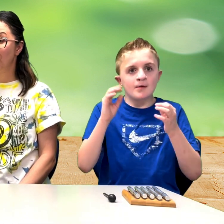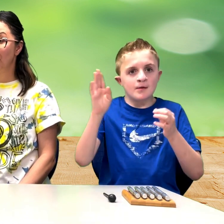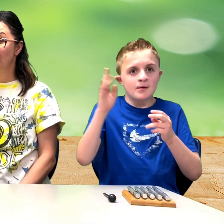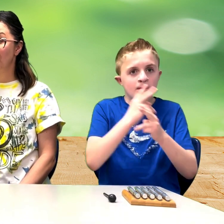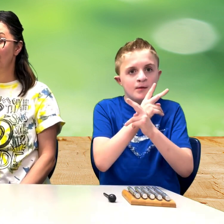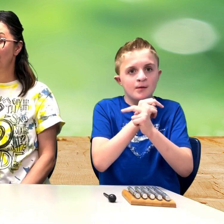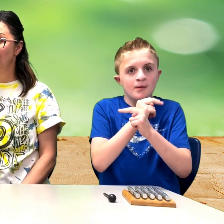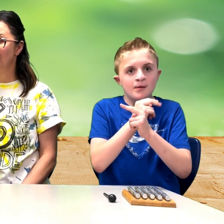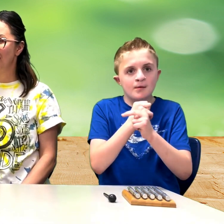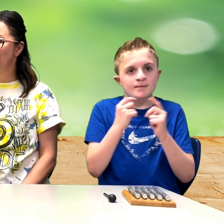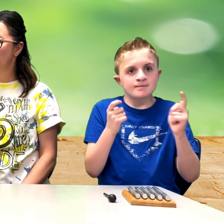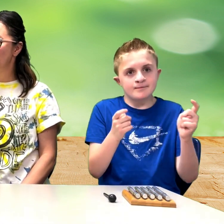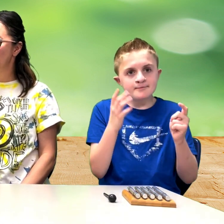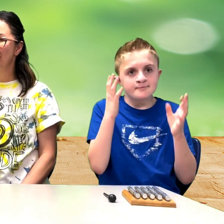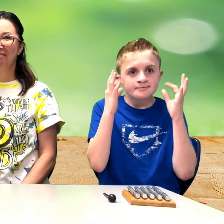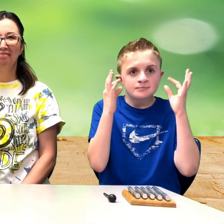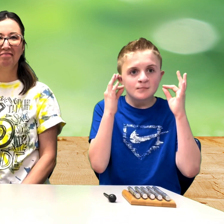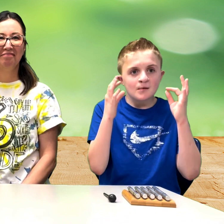some catnip.